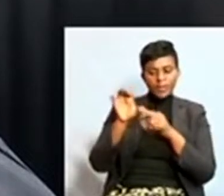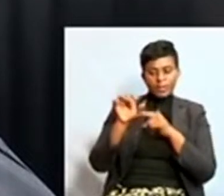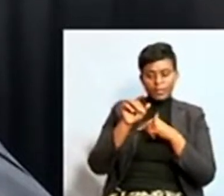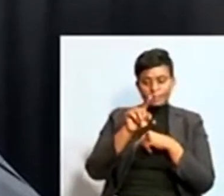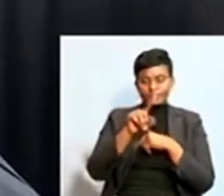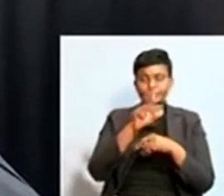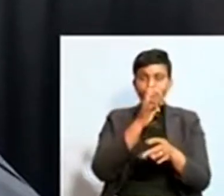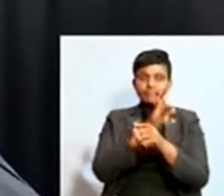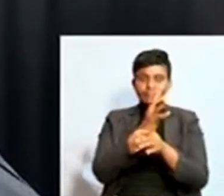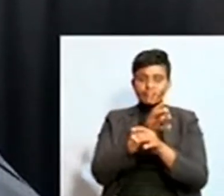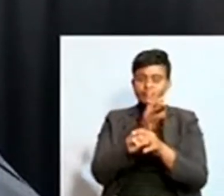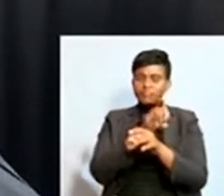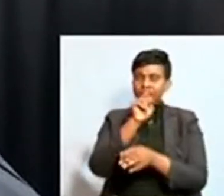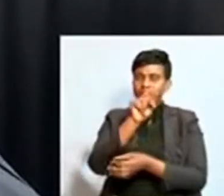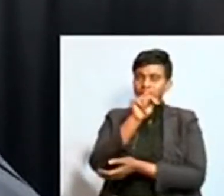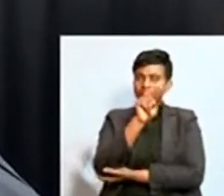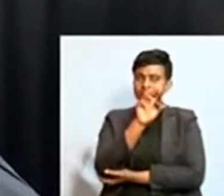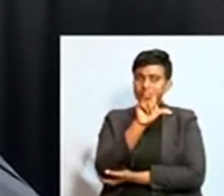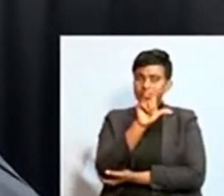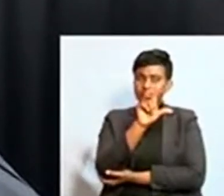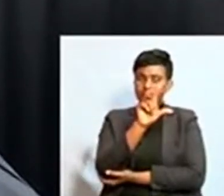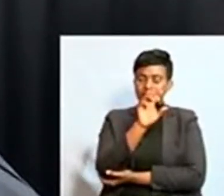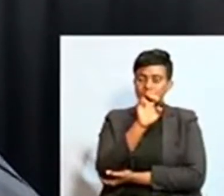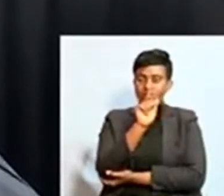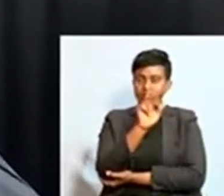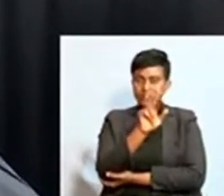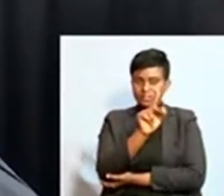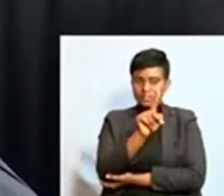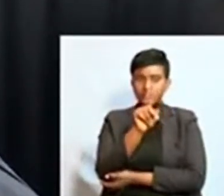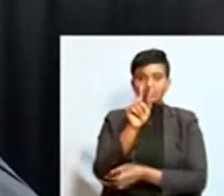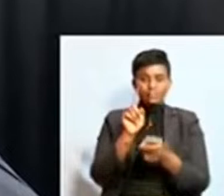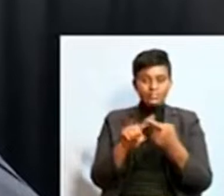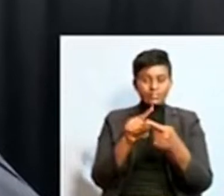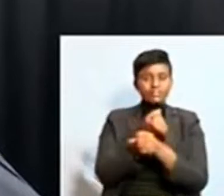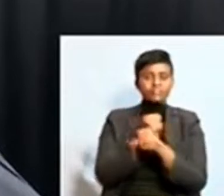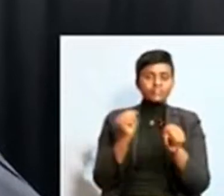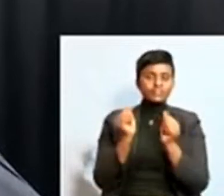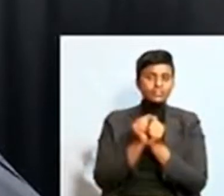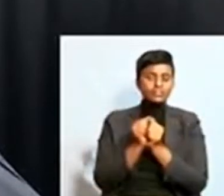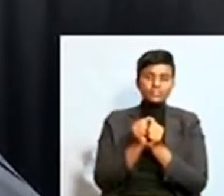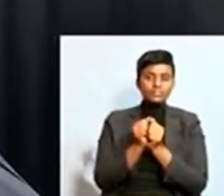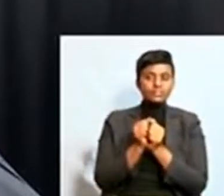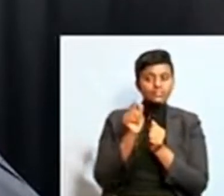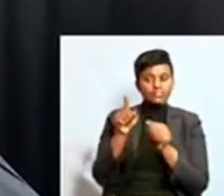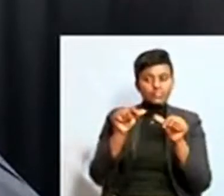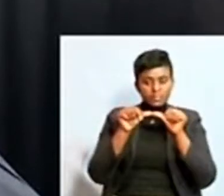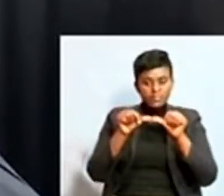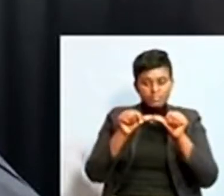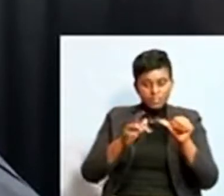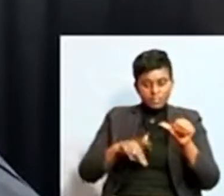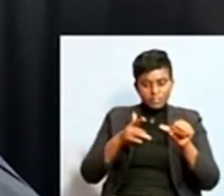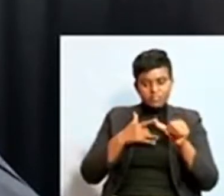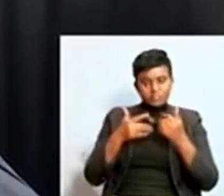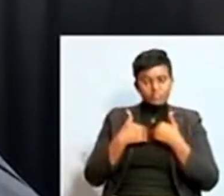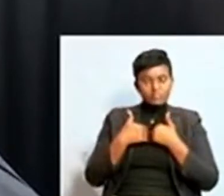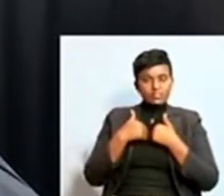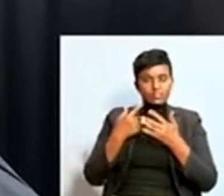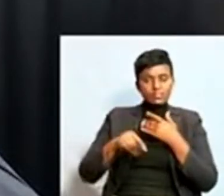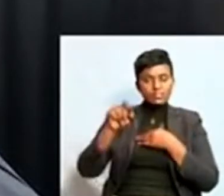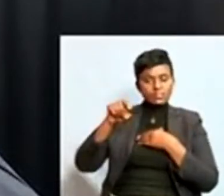nuclear science and technology intends to deal with, do you still feel there is need